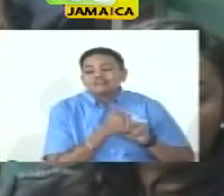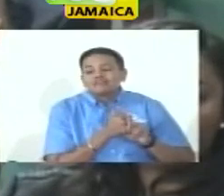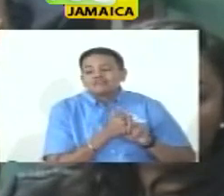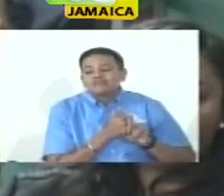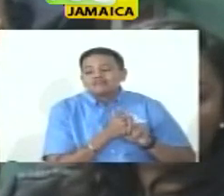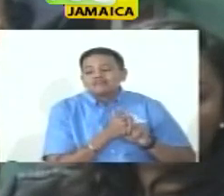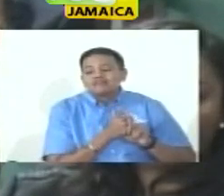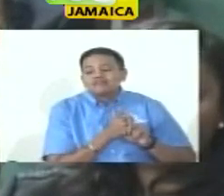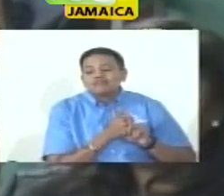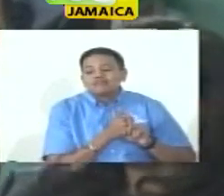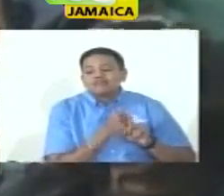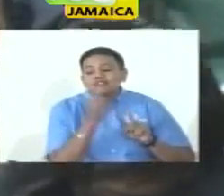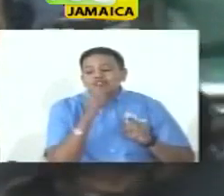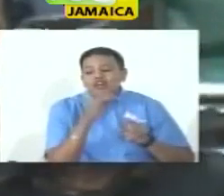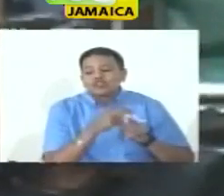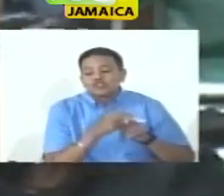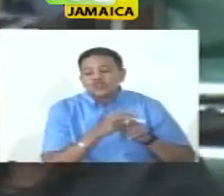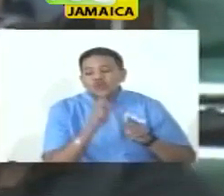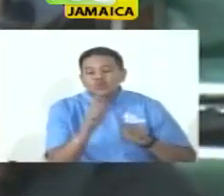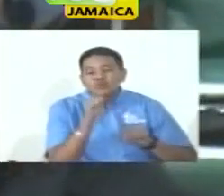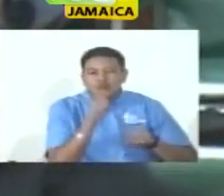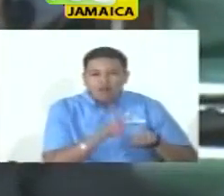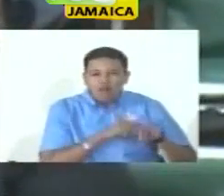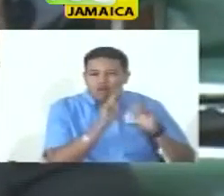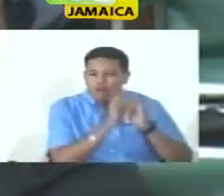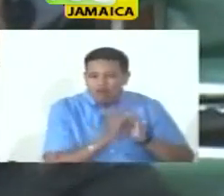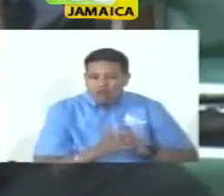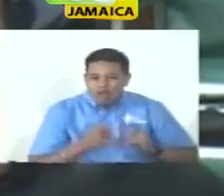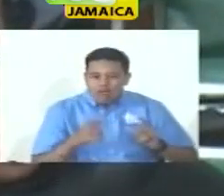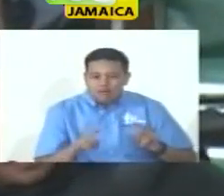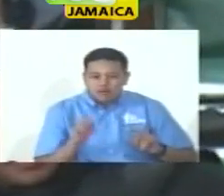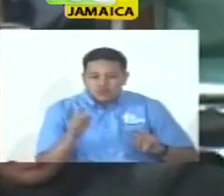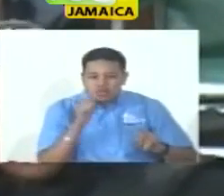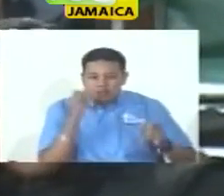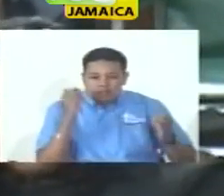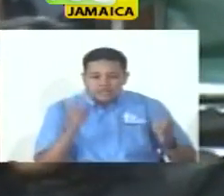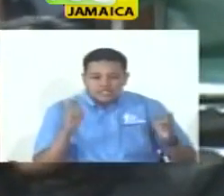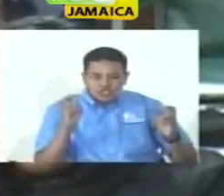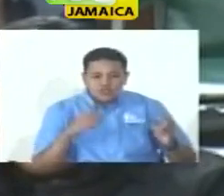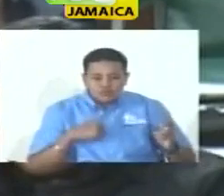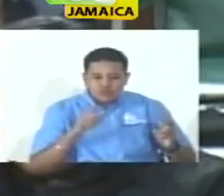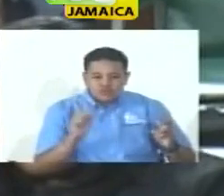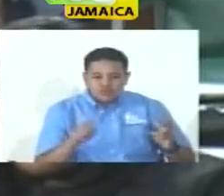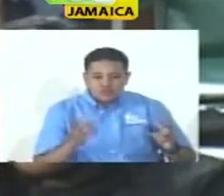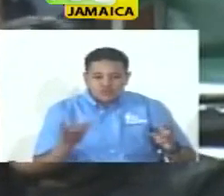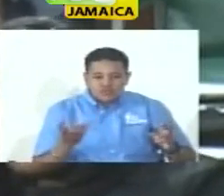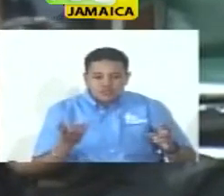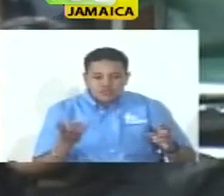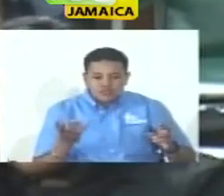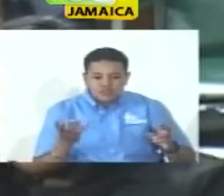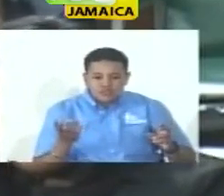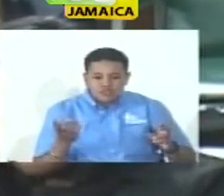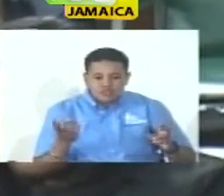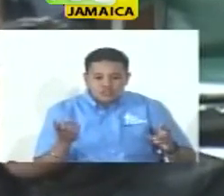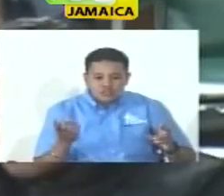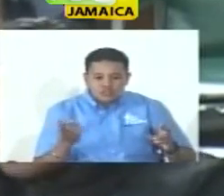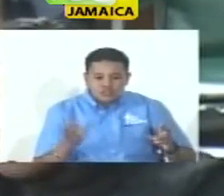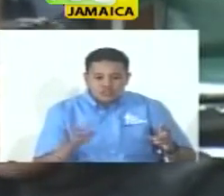is not a short bill. There are not that many issues with which we should contend.